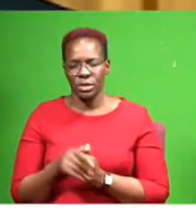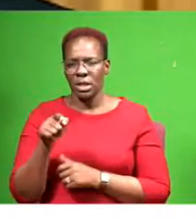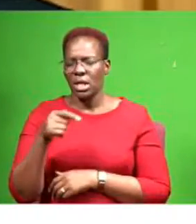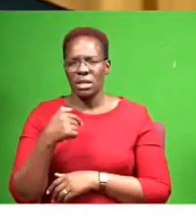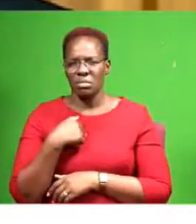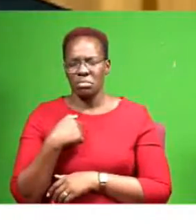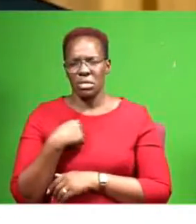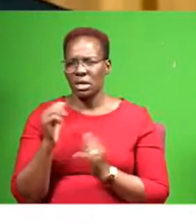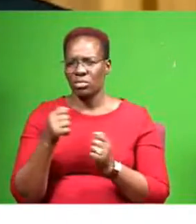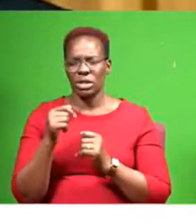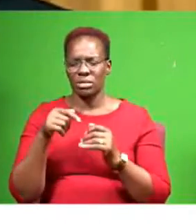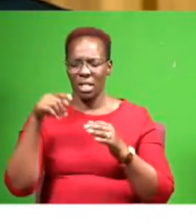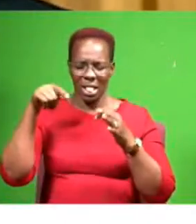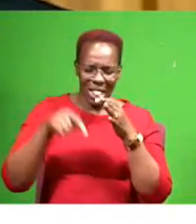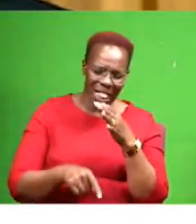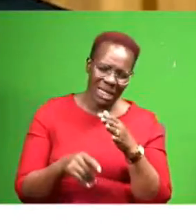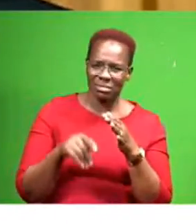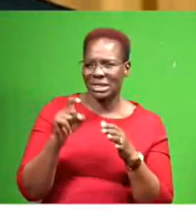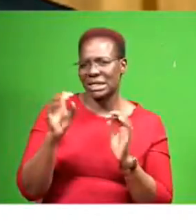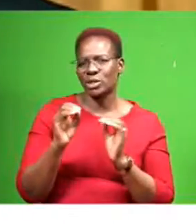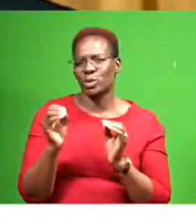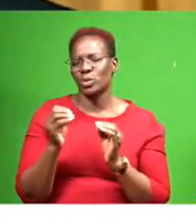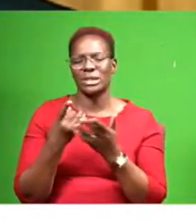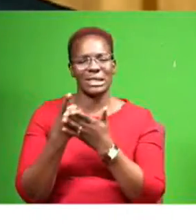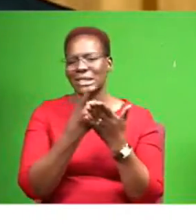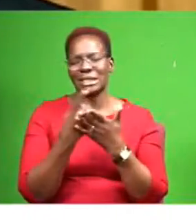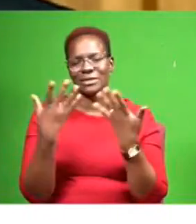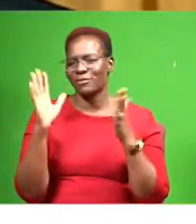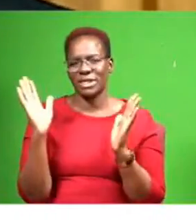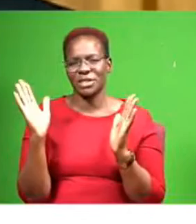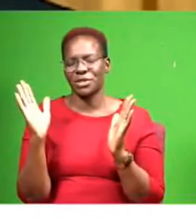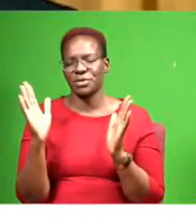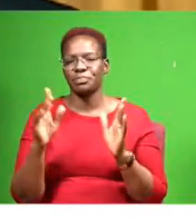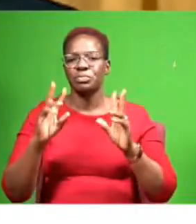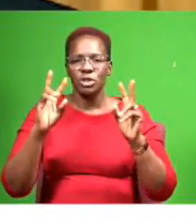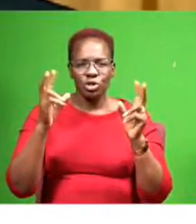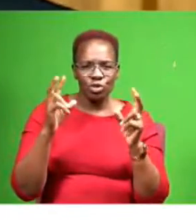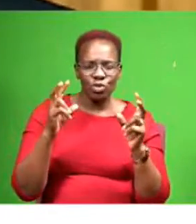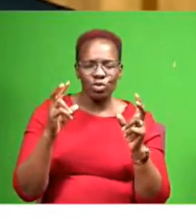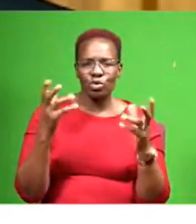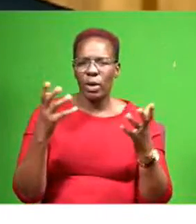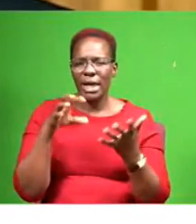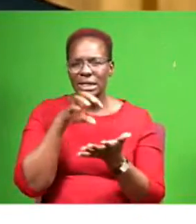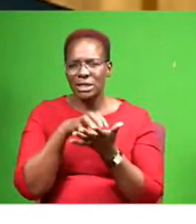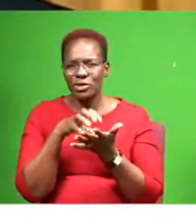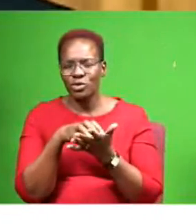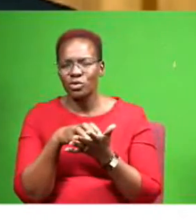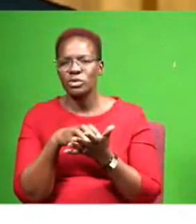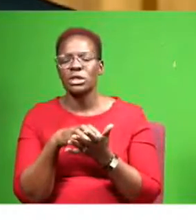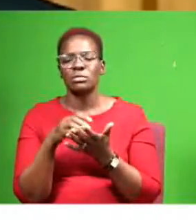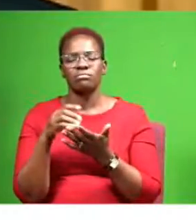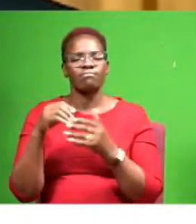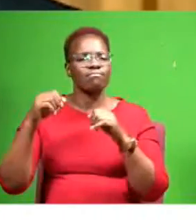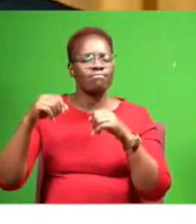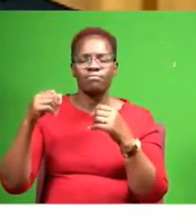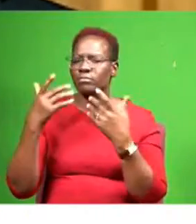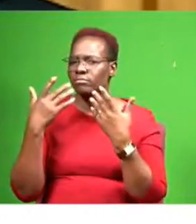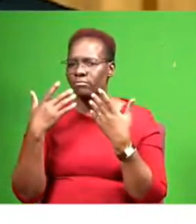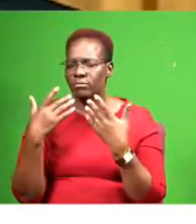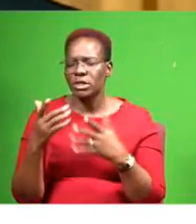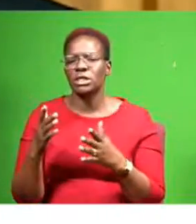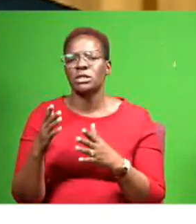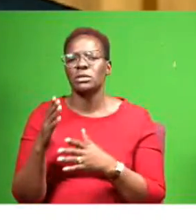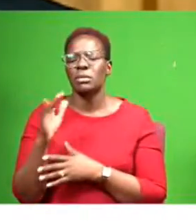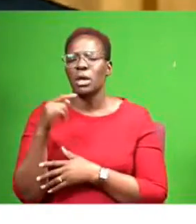not go into it. I think it has already been discussed. The issues and the arguments have been made by